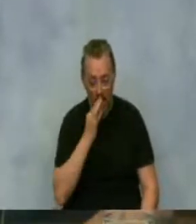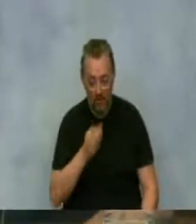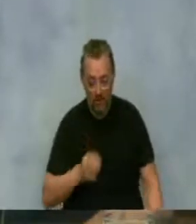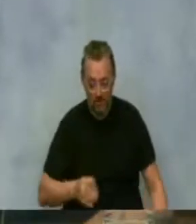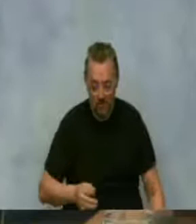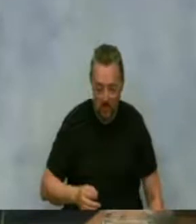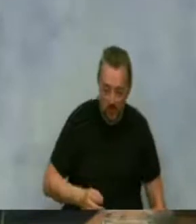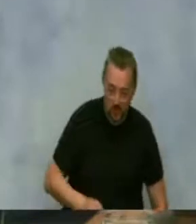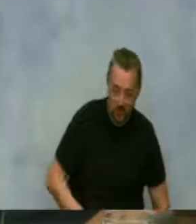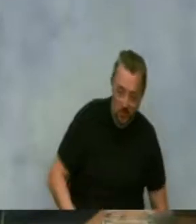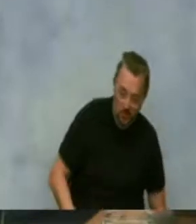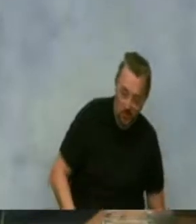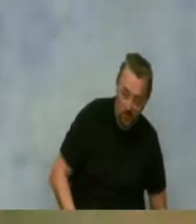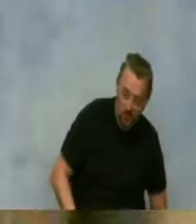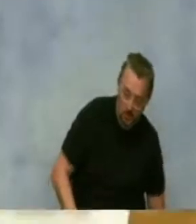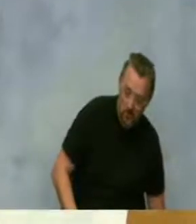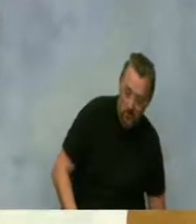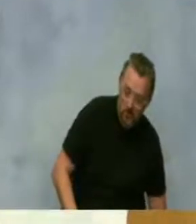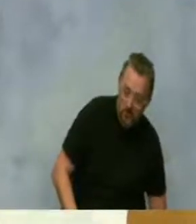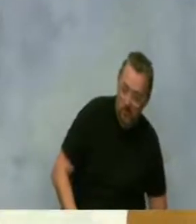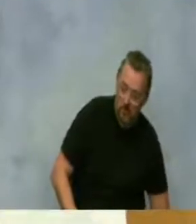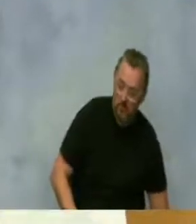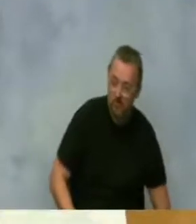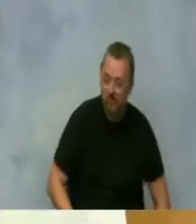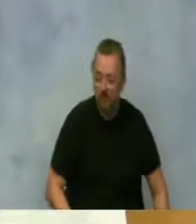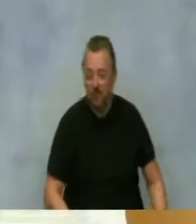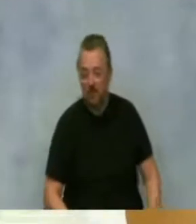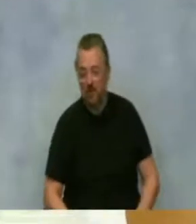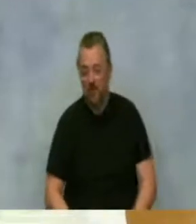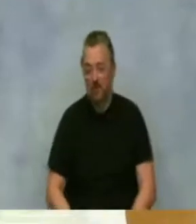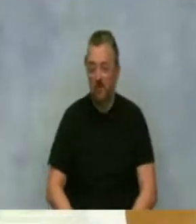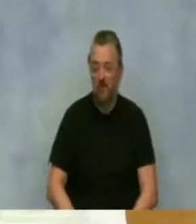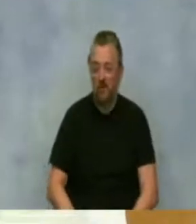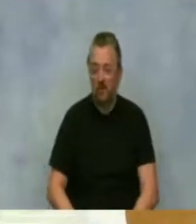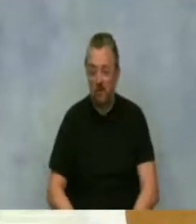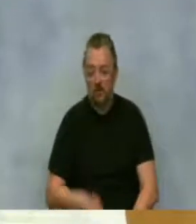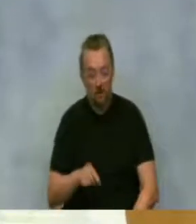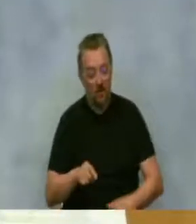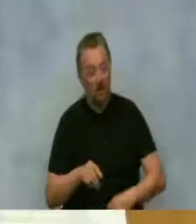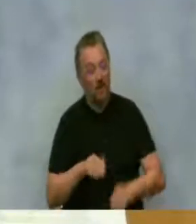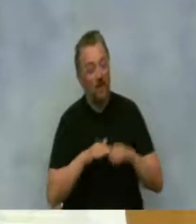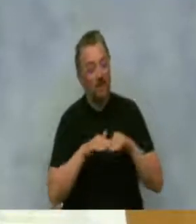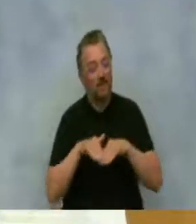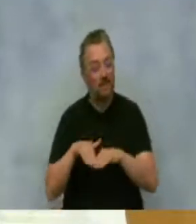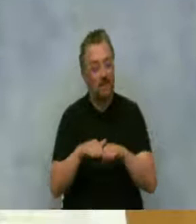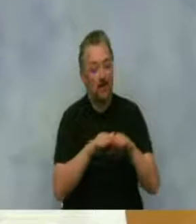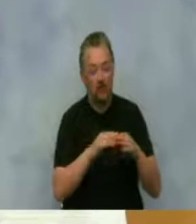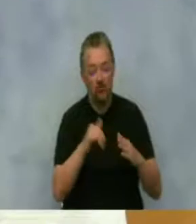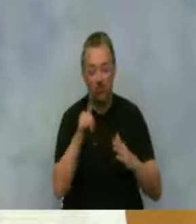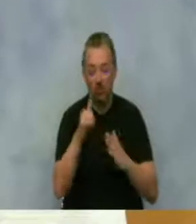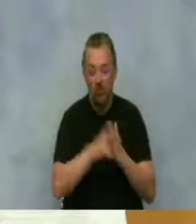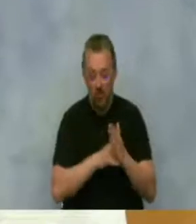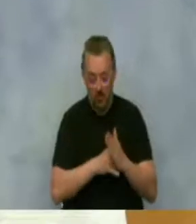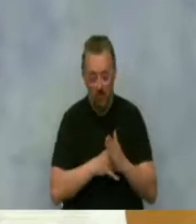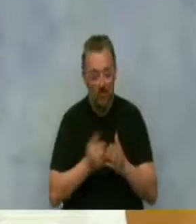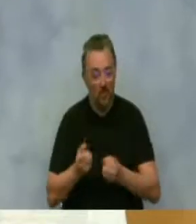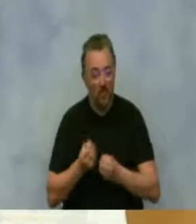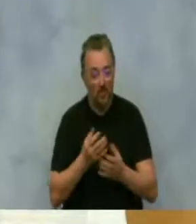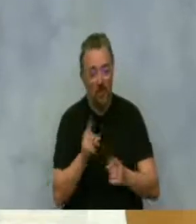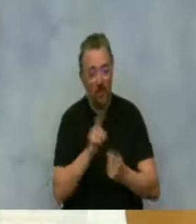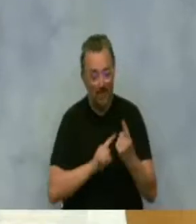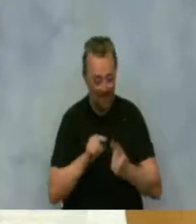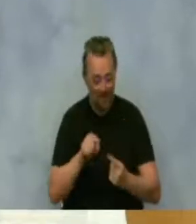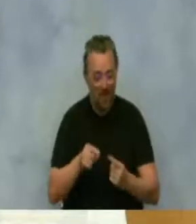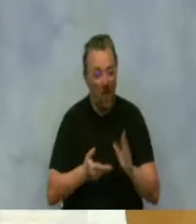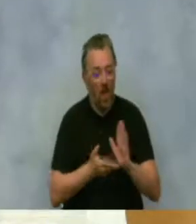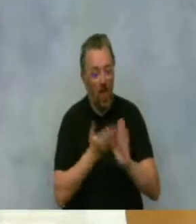us through this report. Annette. Thank you, Chair. This is a standard report that we provide to committee, and it updates on